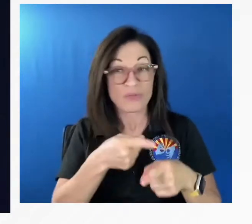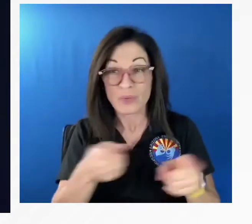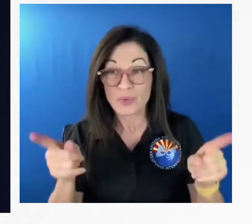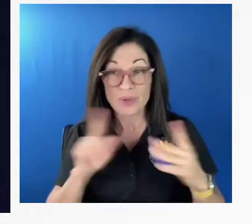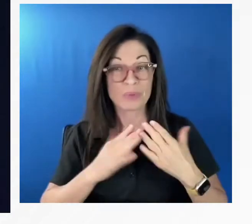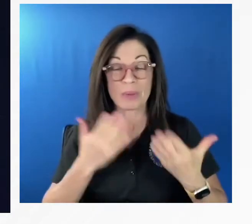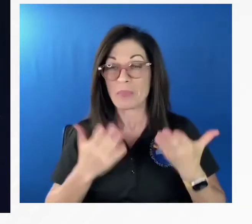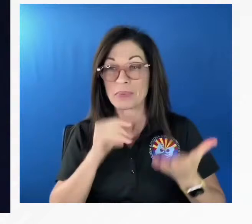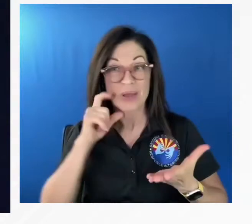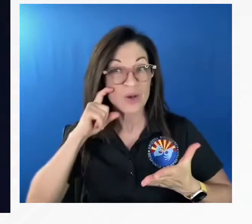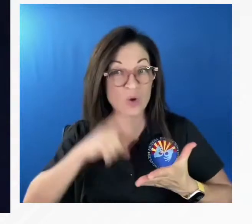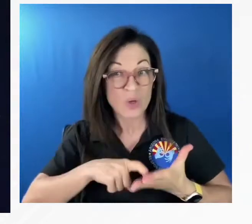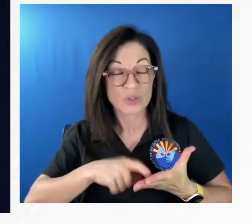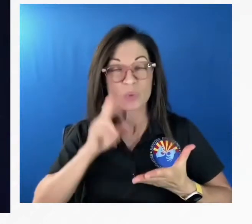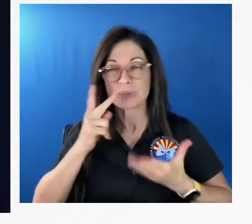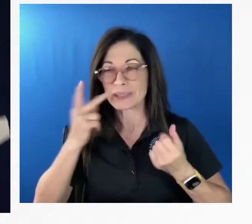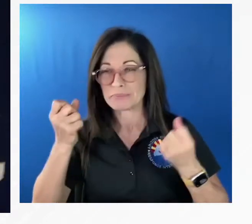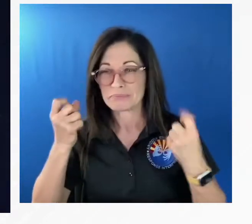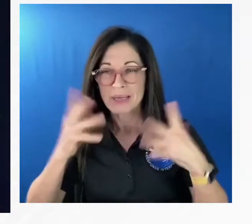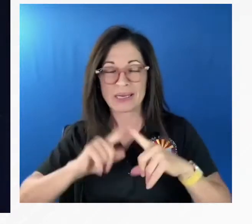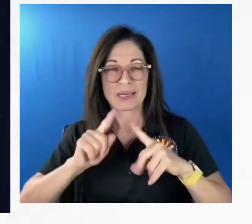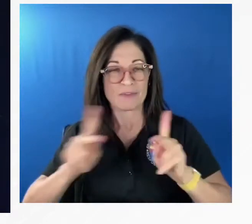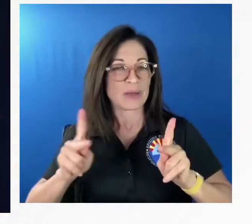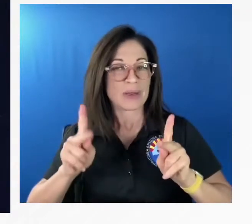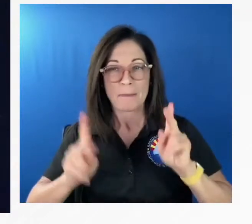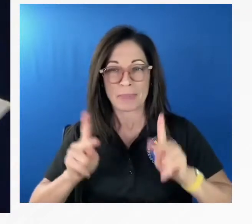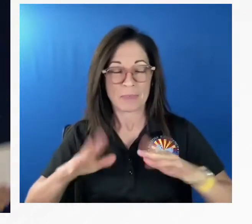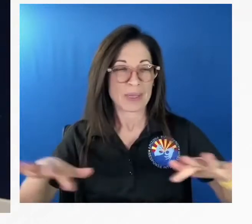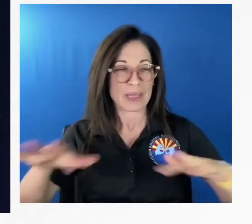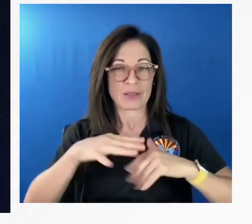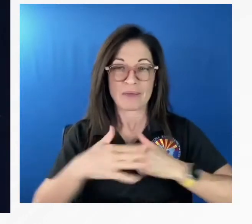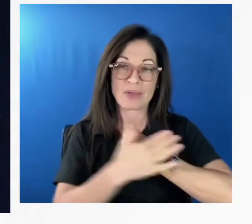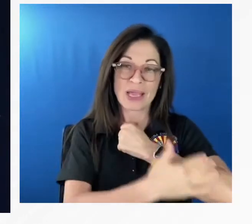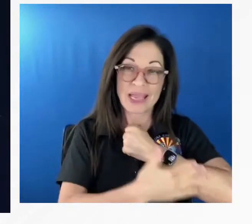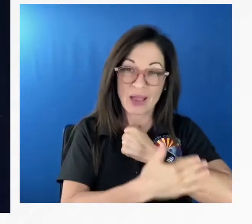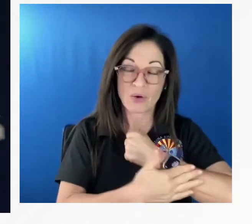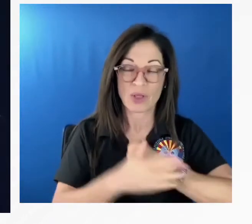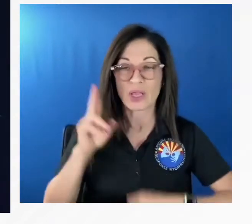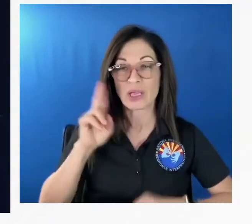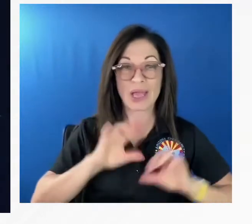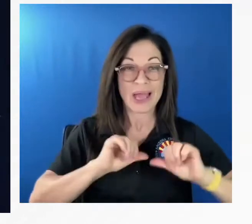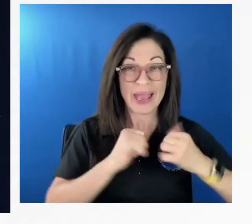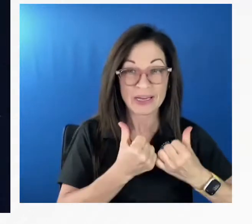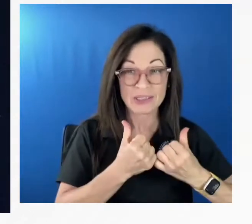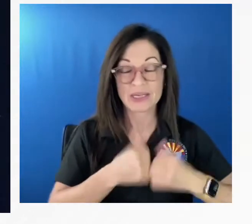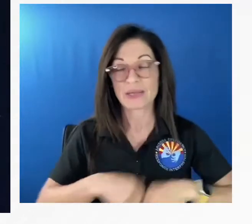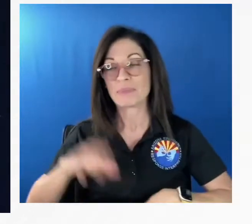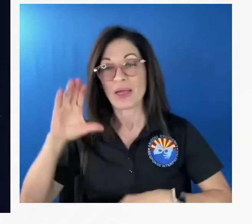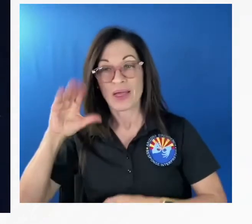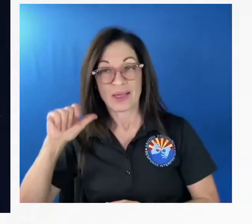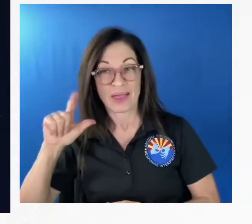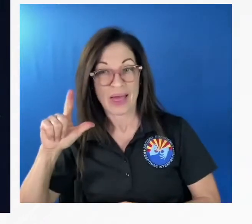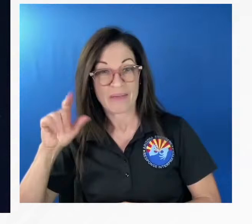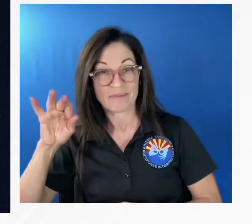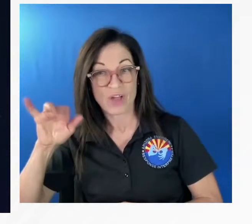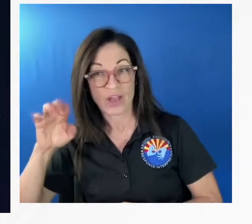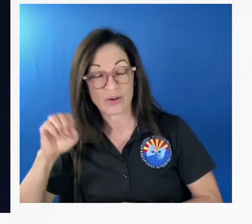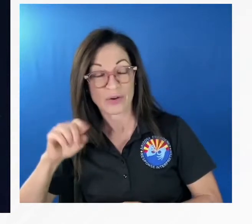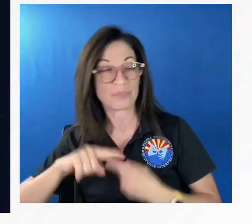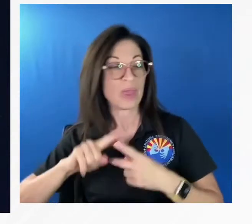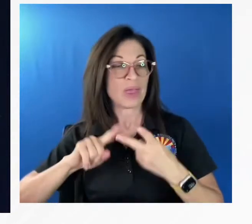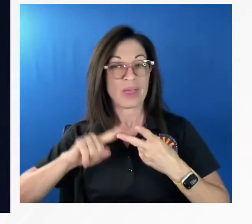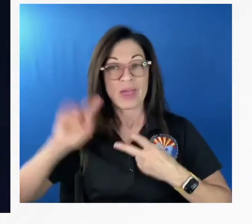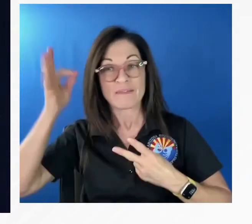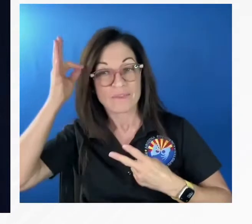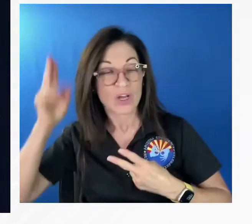to see county units all over the footprint. You're going to see CAL FIRE units. You're going to see the federal units all over.